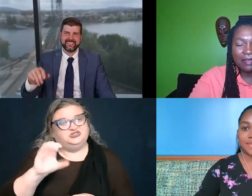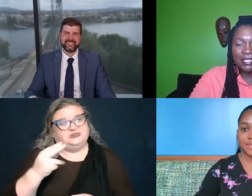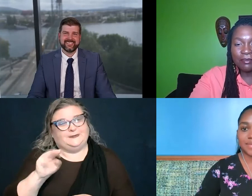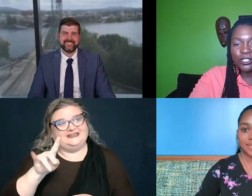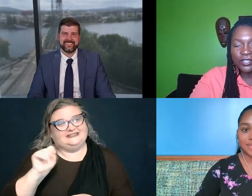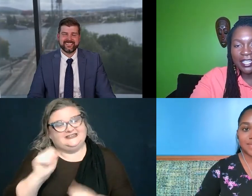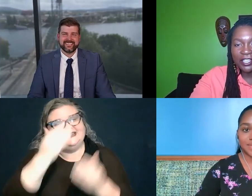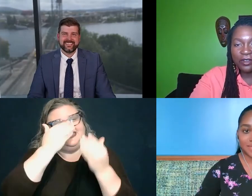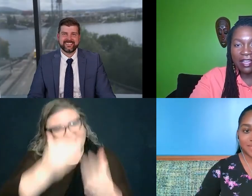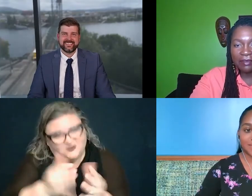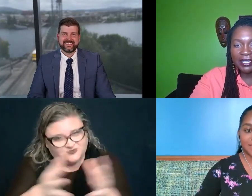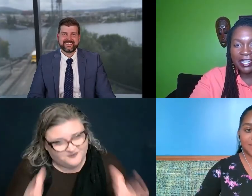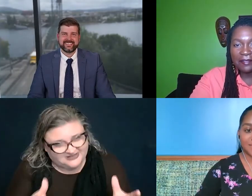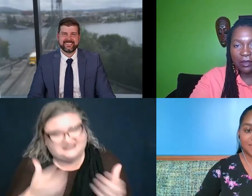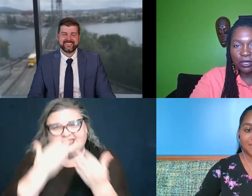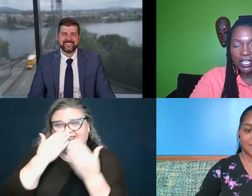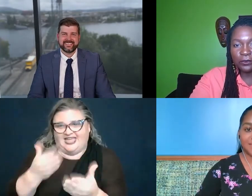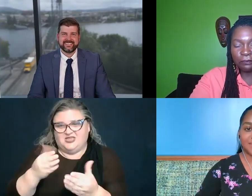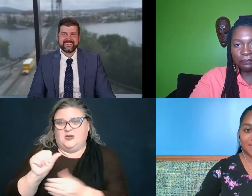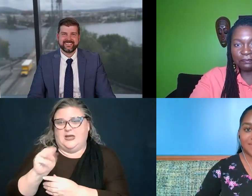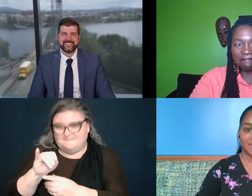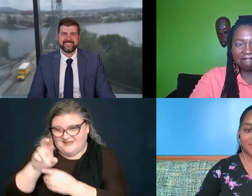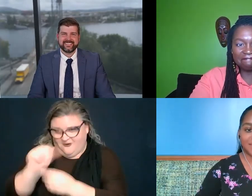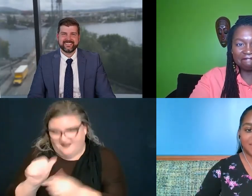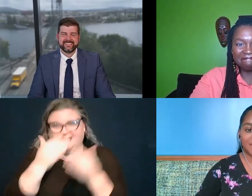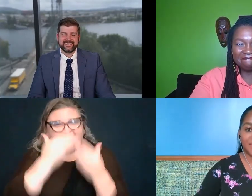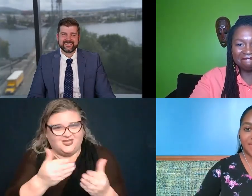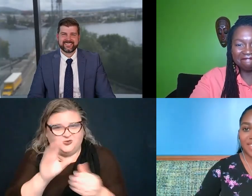Club, thank you. Ms. Administrator, thank you for having me today. I appreciate you.